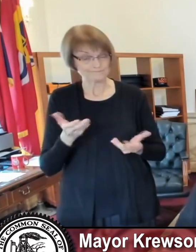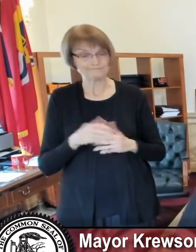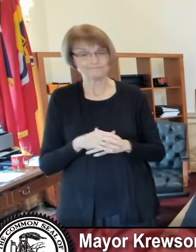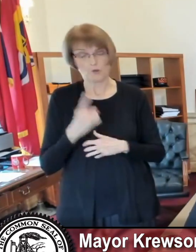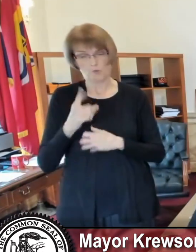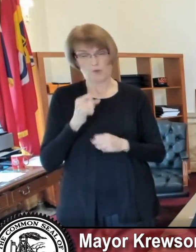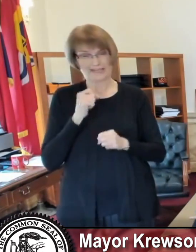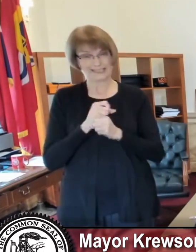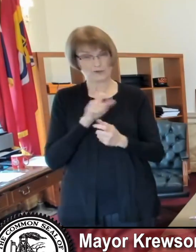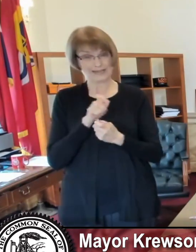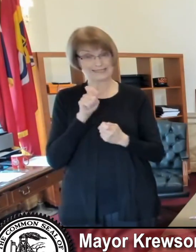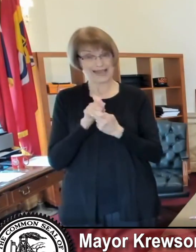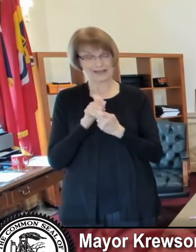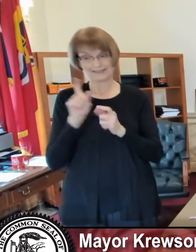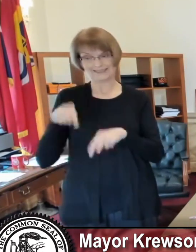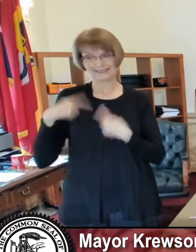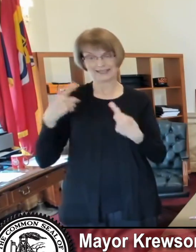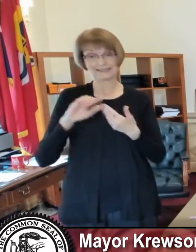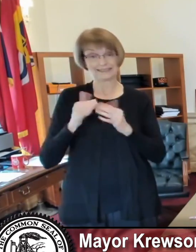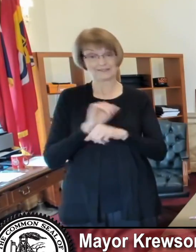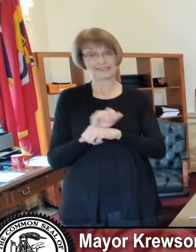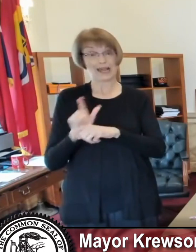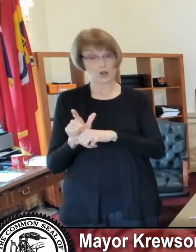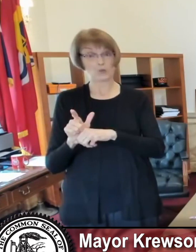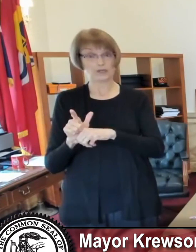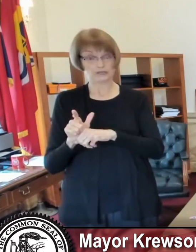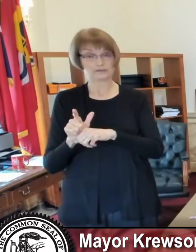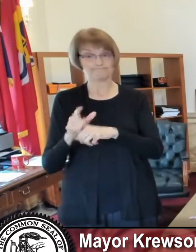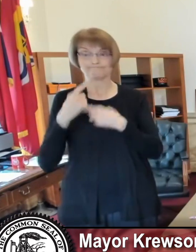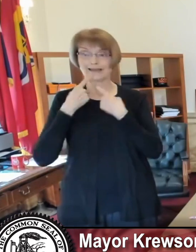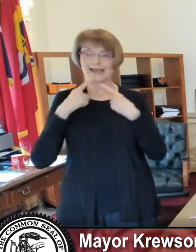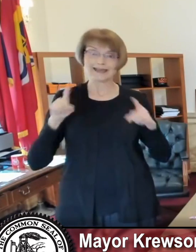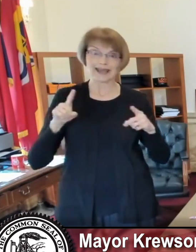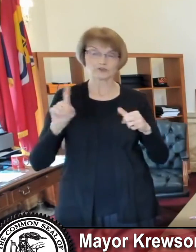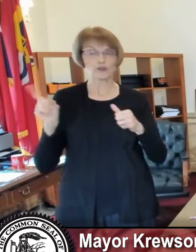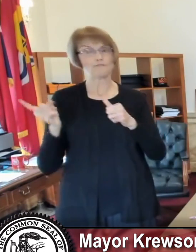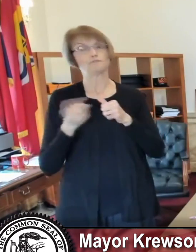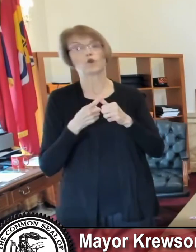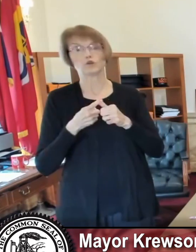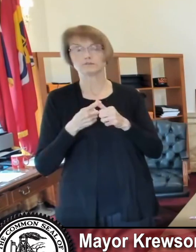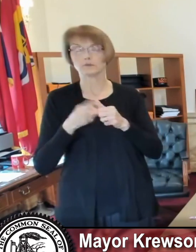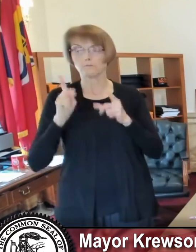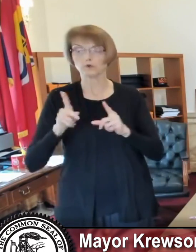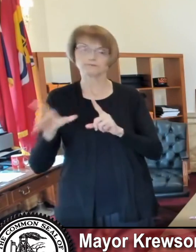exactly 1 year since the city of St. Louis announced its first case.